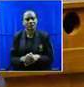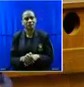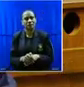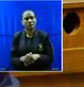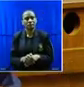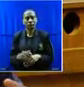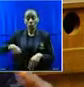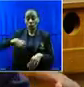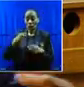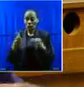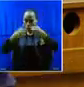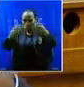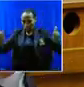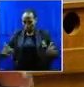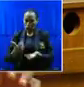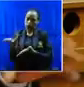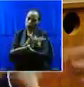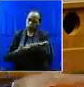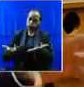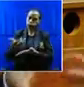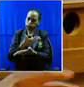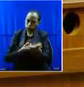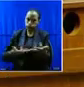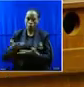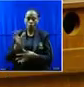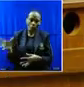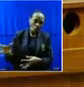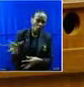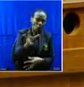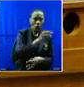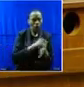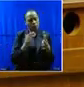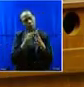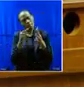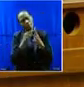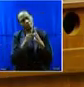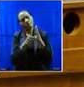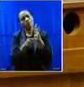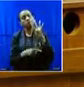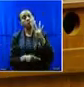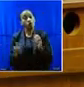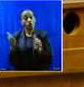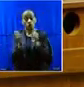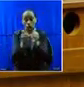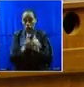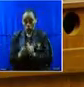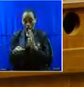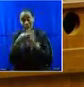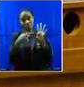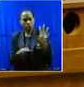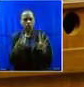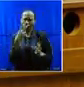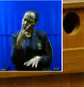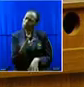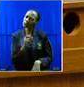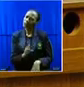and discussions, all the four components of our social partners realize that herein lies